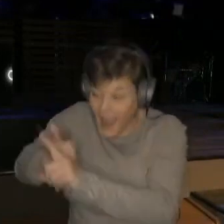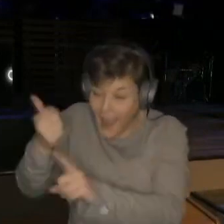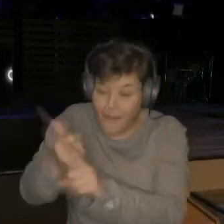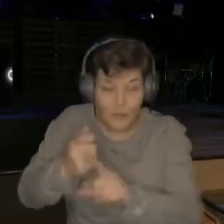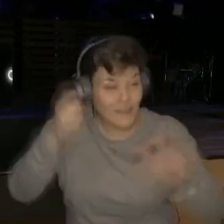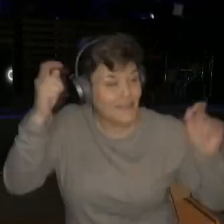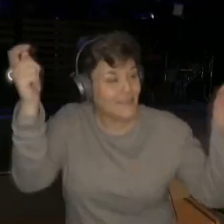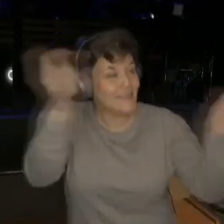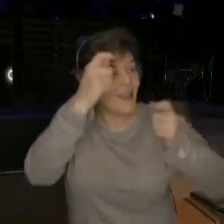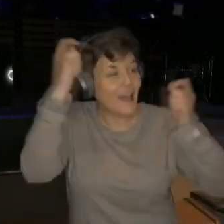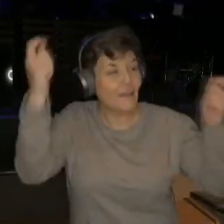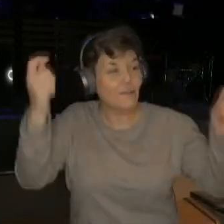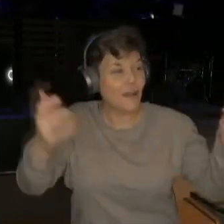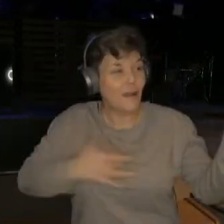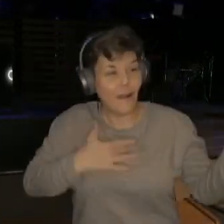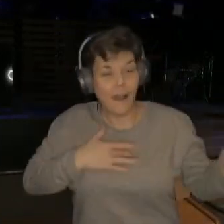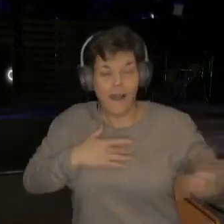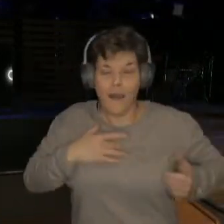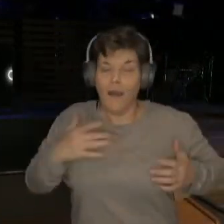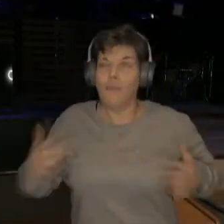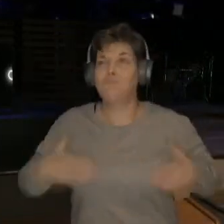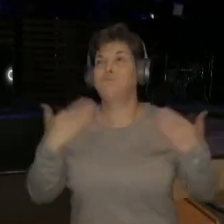Now the older son